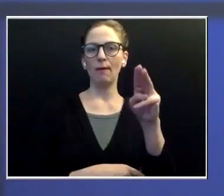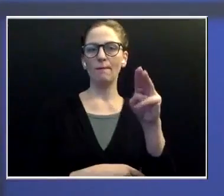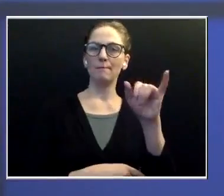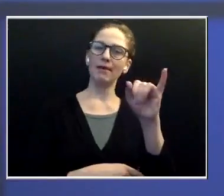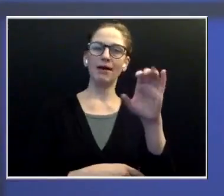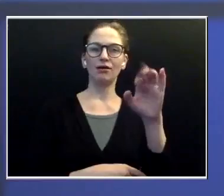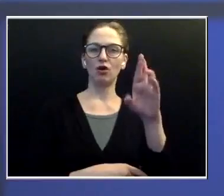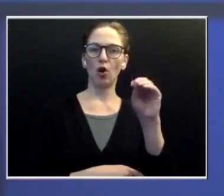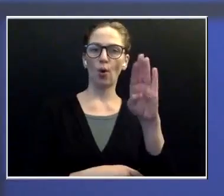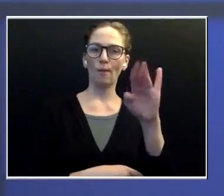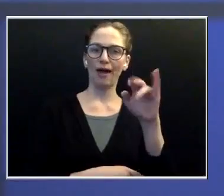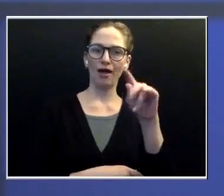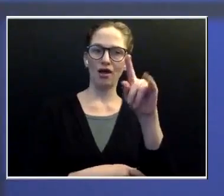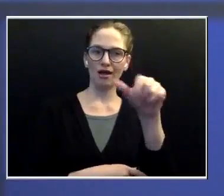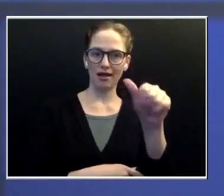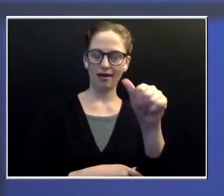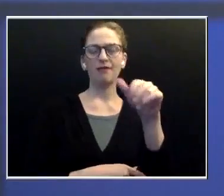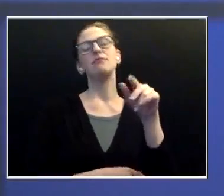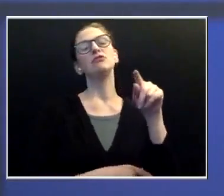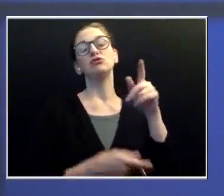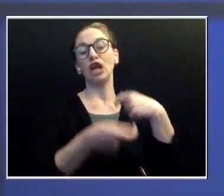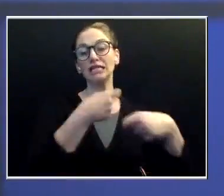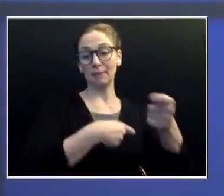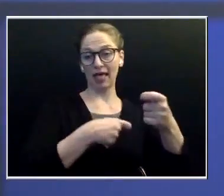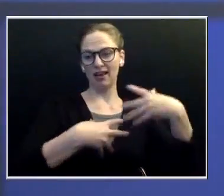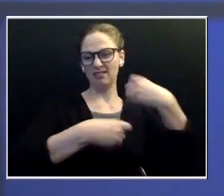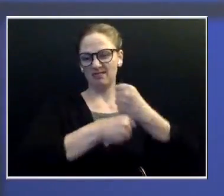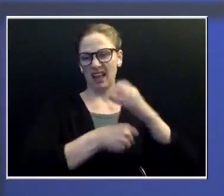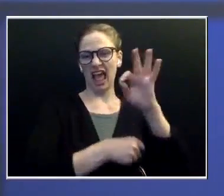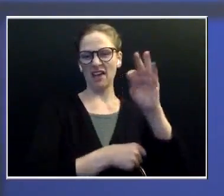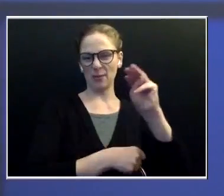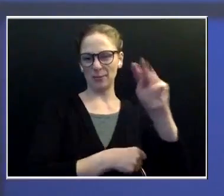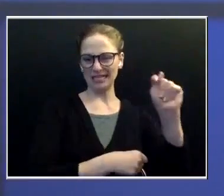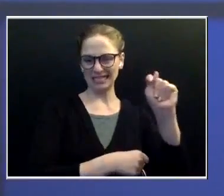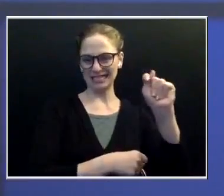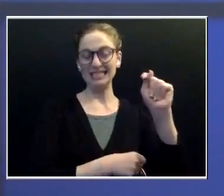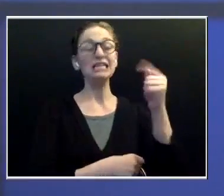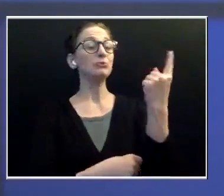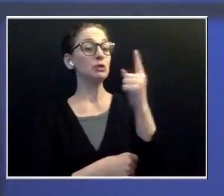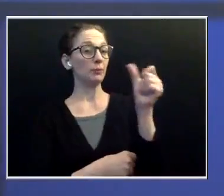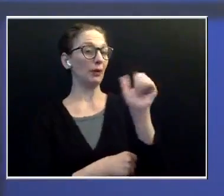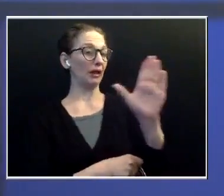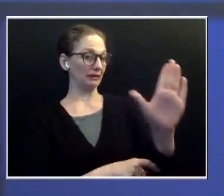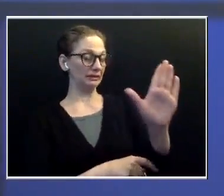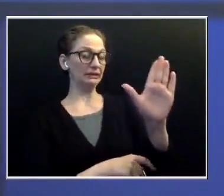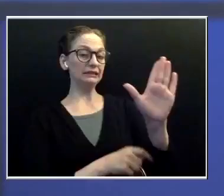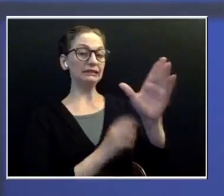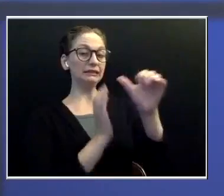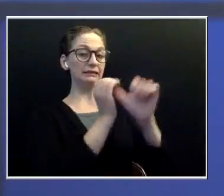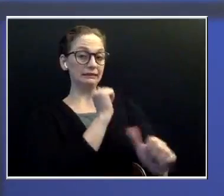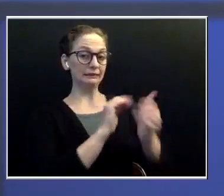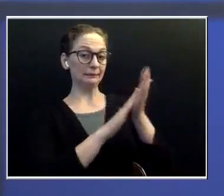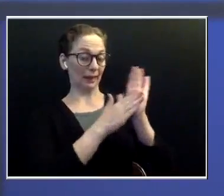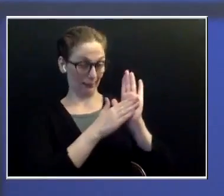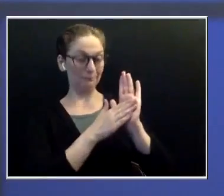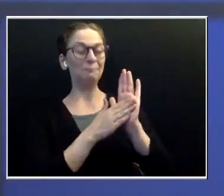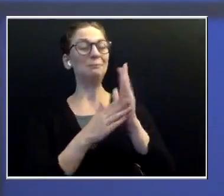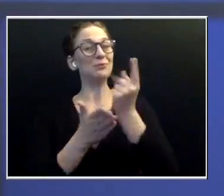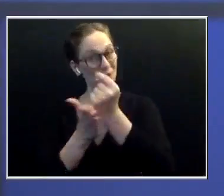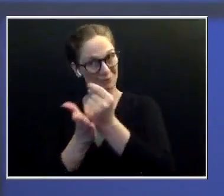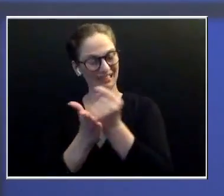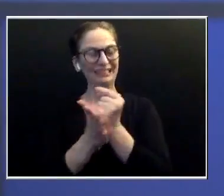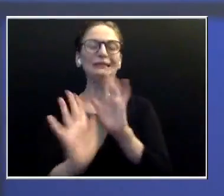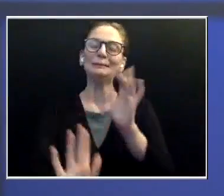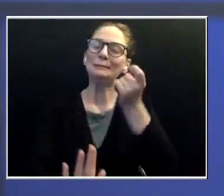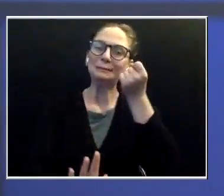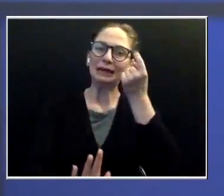today, when someone else's waste becomes the treatment. There's kind of an ick factor, we understand, in today's discussion, but as